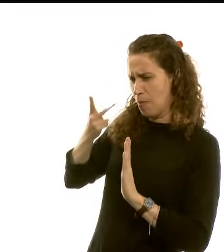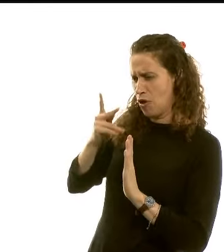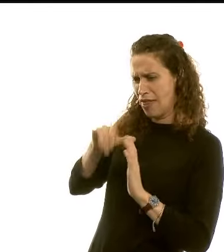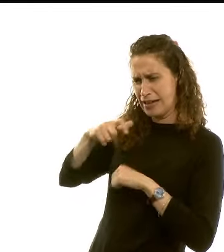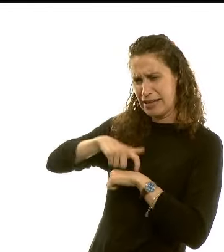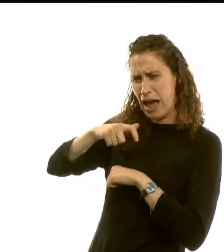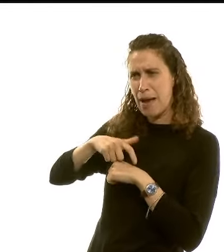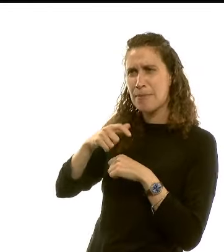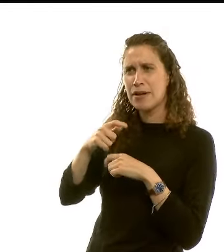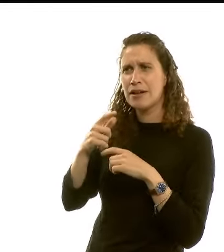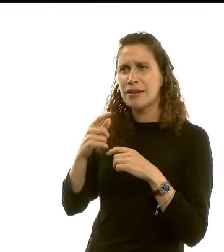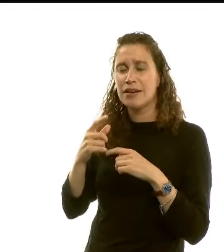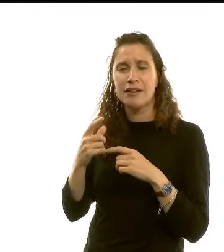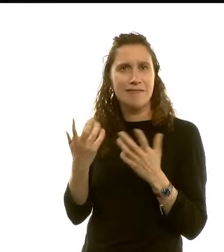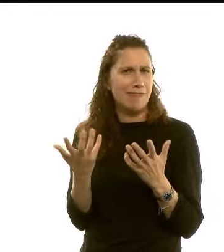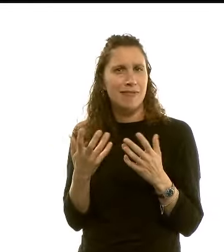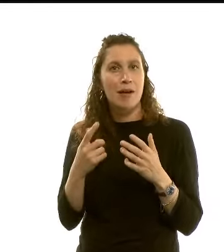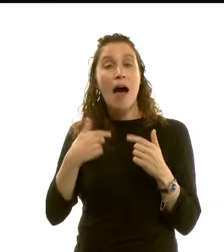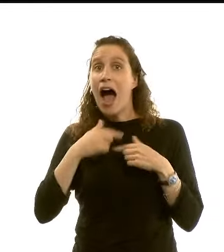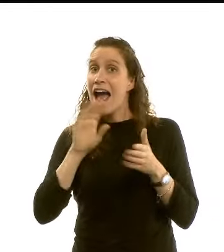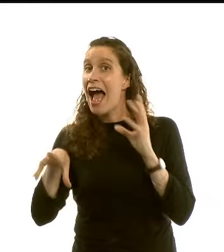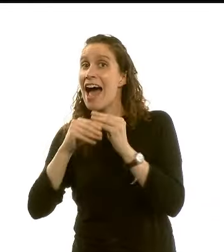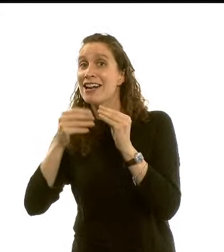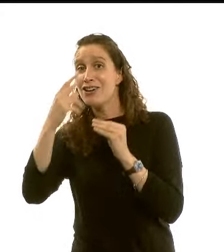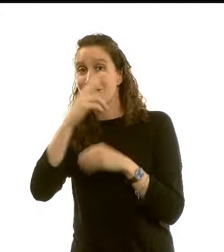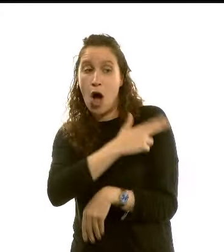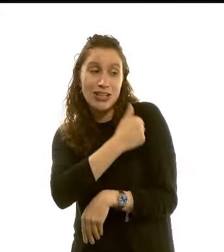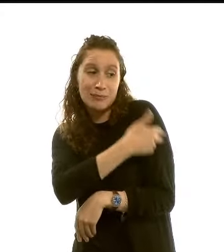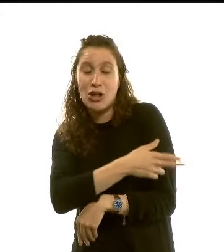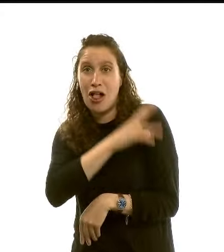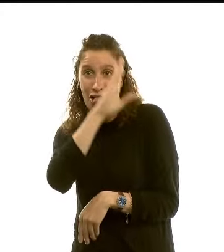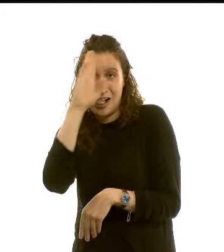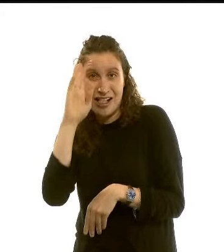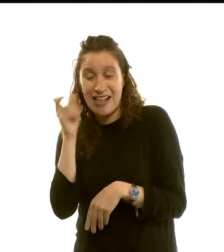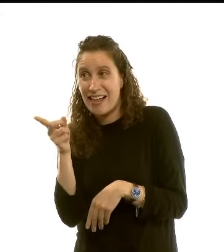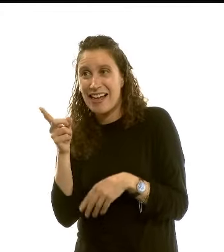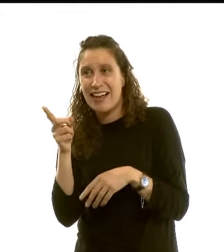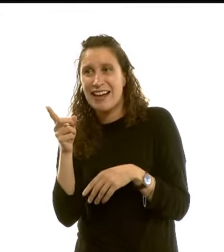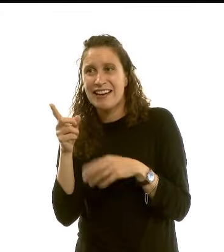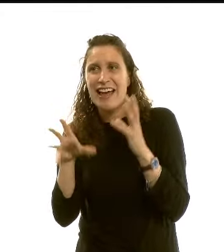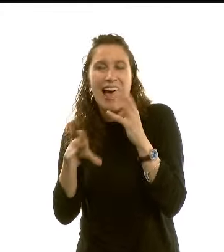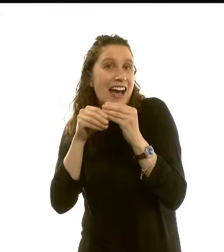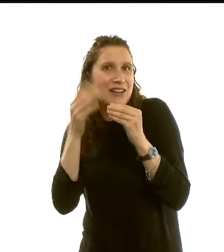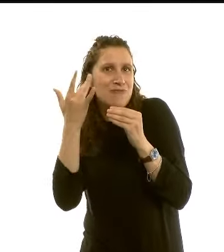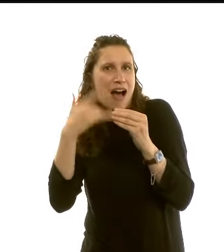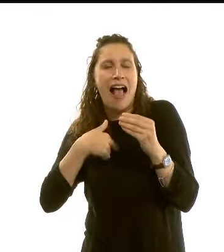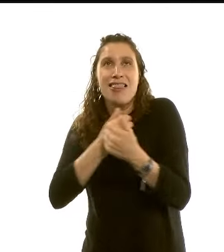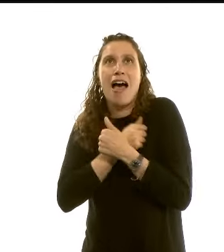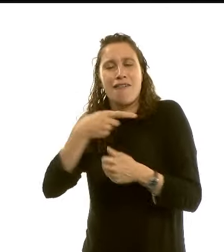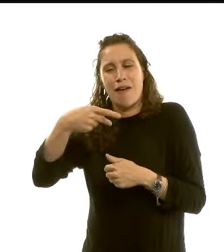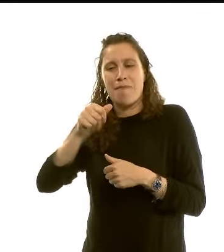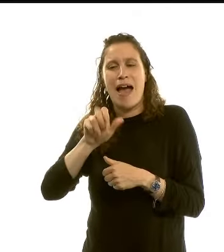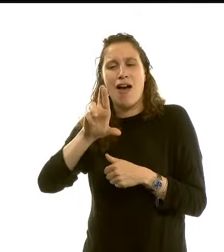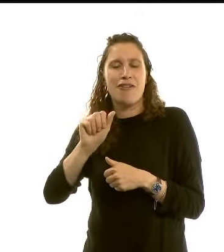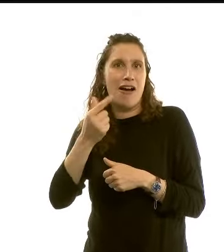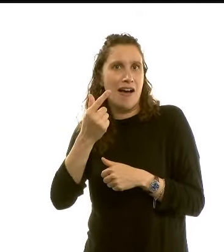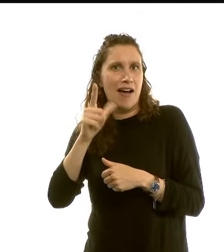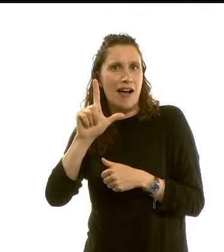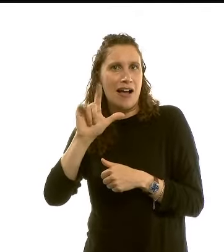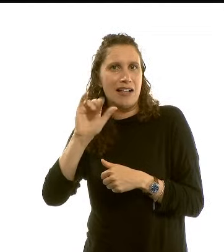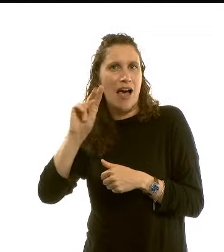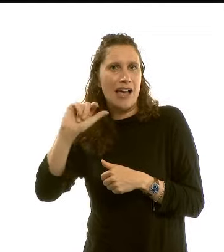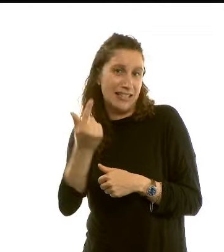time of it. I put the hospital in there as well. Yeah. You put a hospital in? Because of my love of paragliding, you see, it's just important. Oh. Marcus,